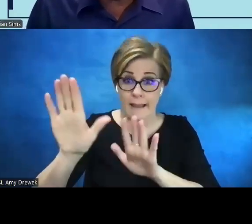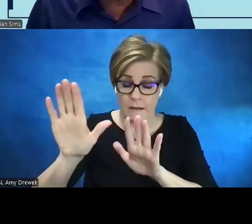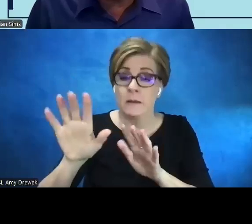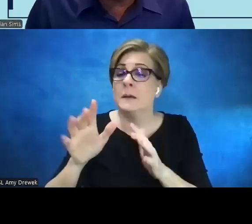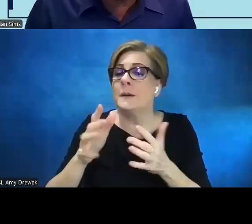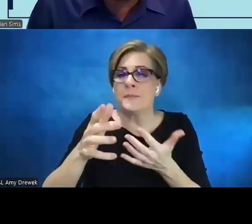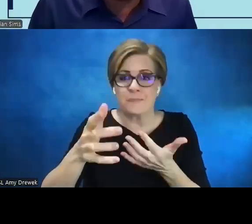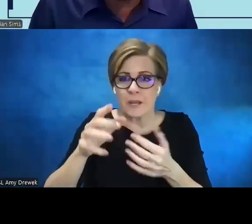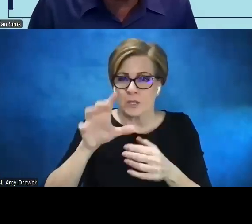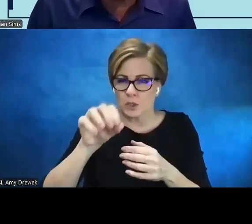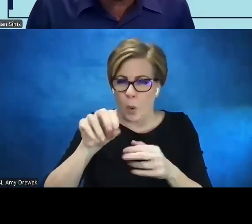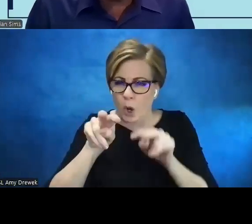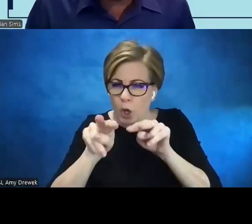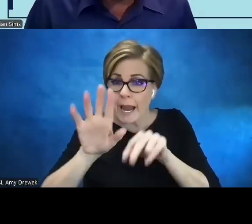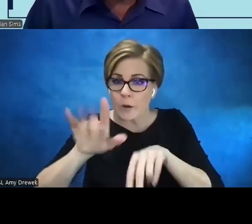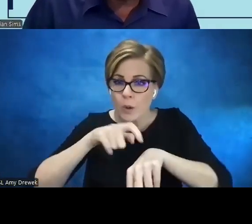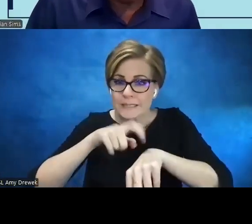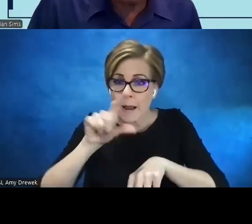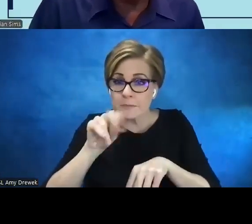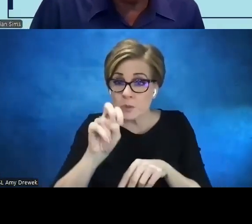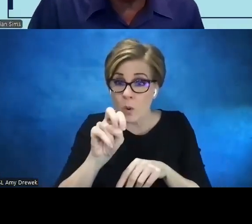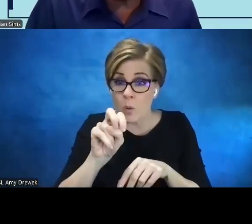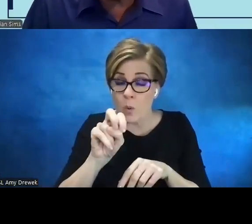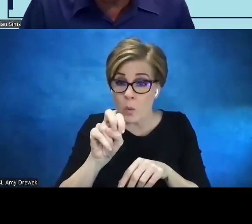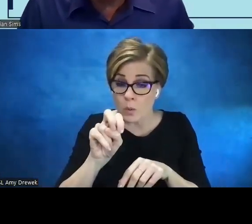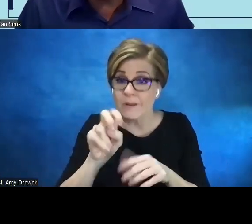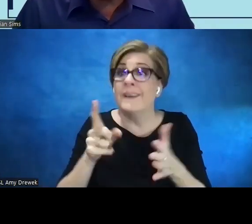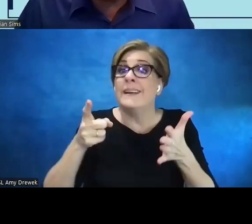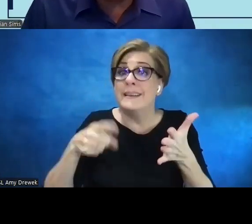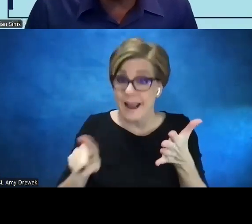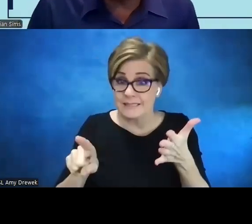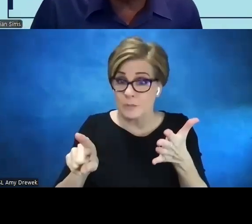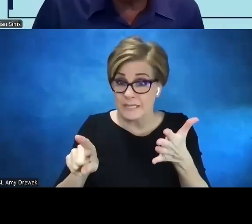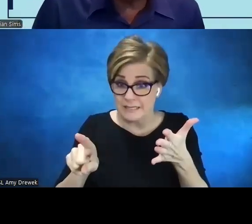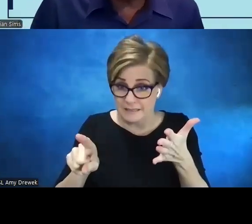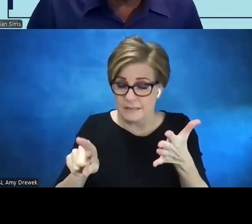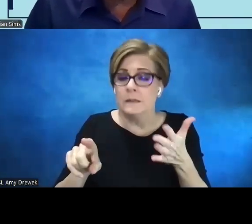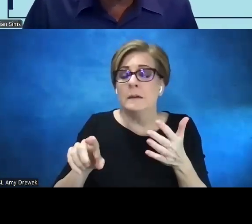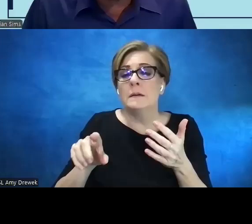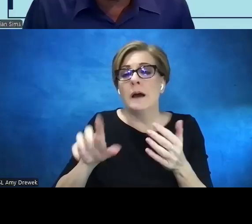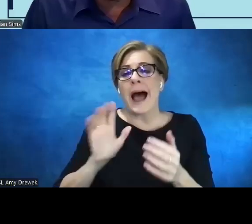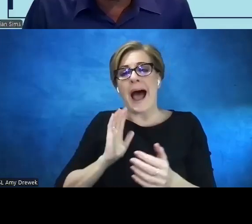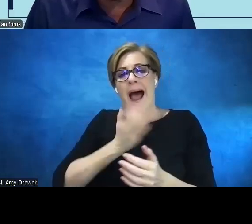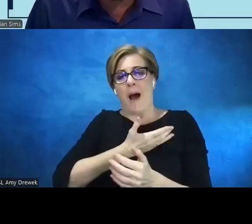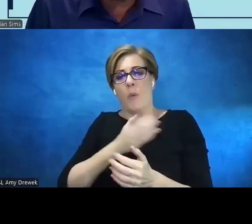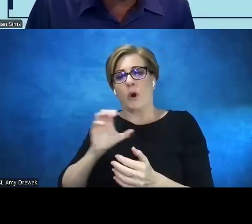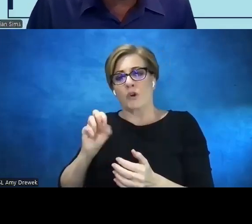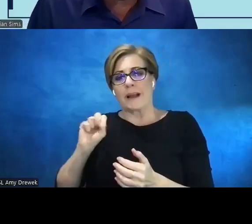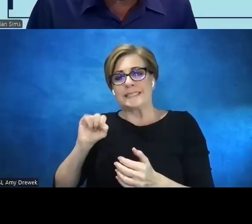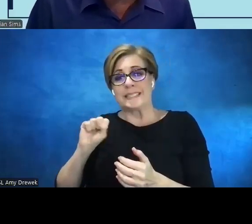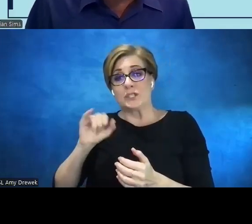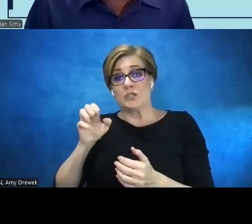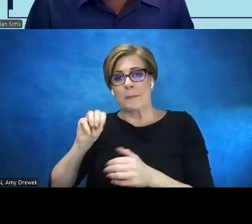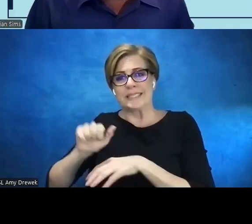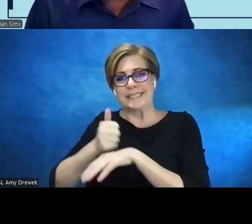is built on Eastern time, please make your 1 hour adjustments in order to be able to set it so